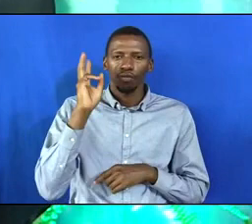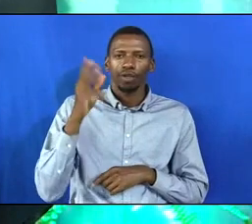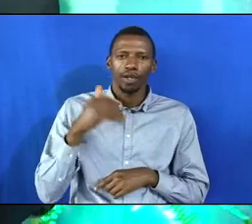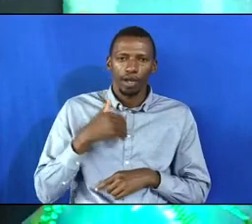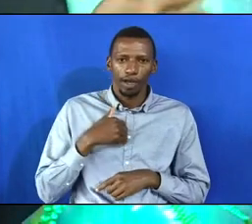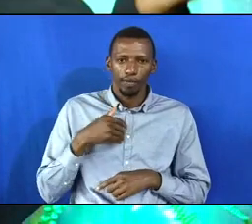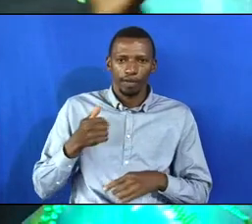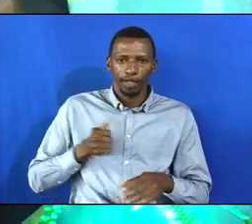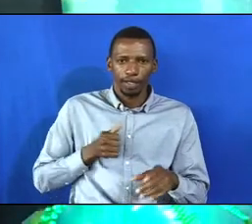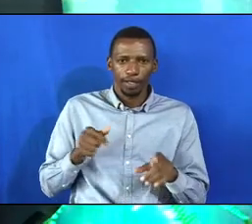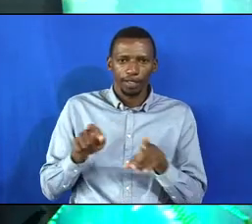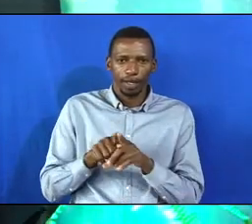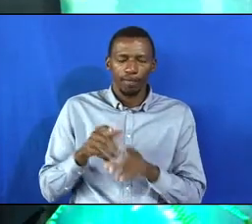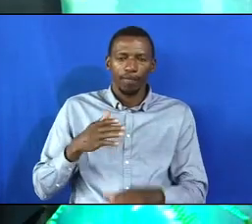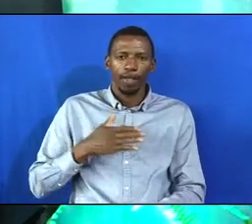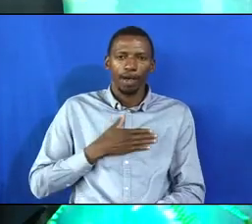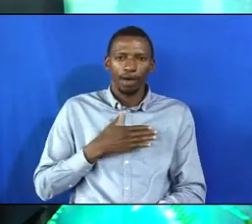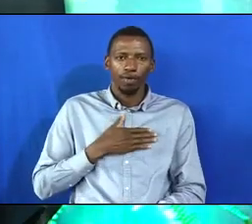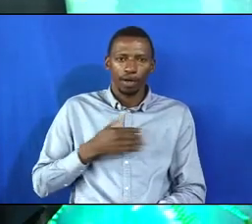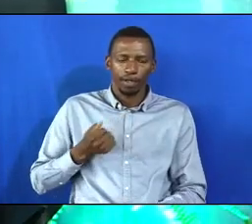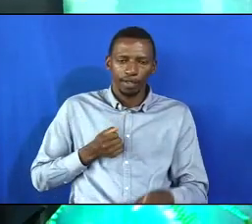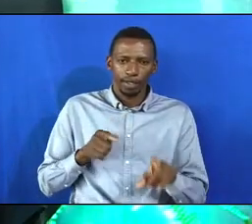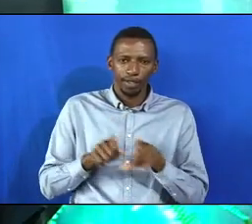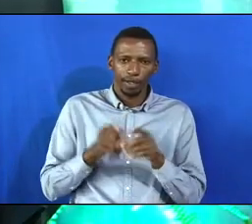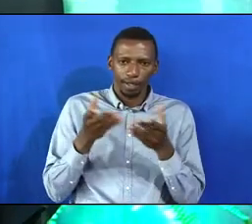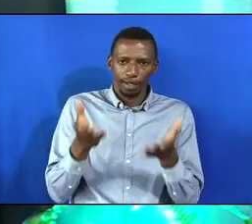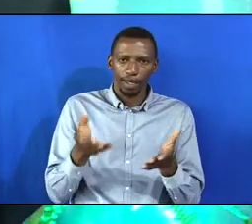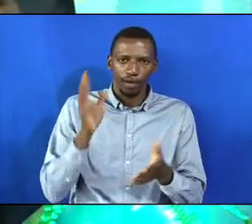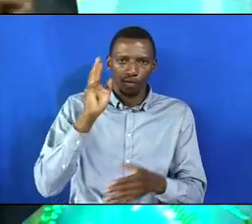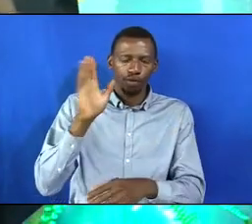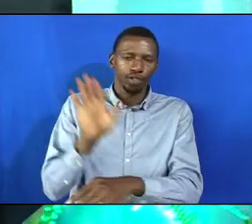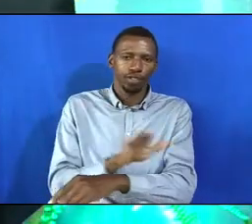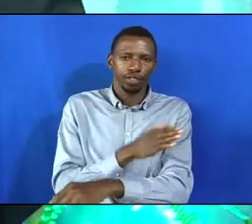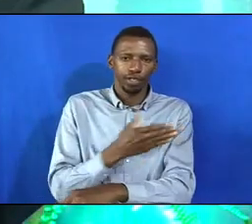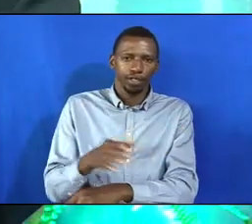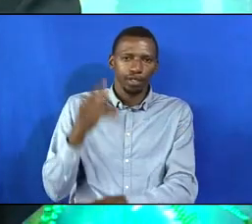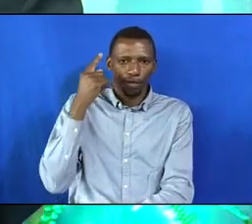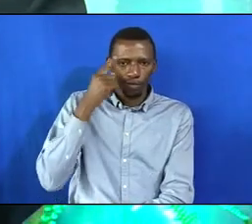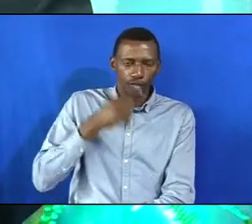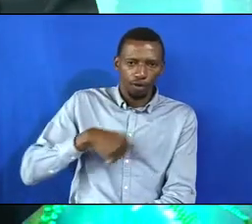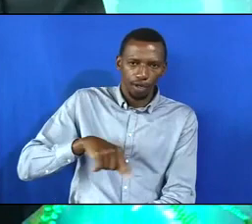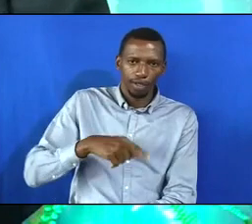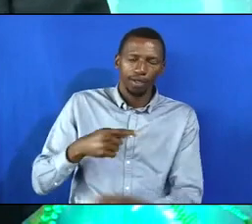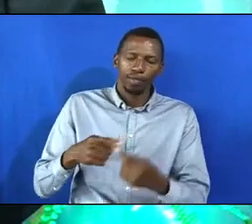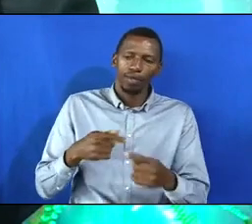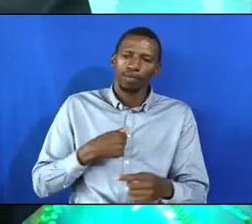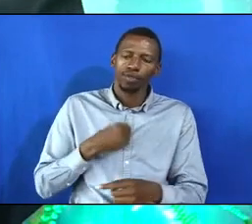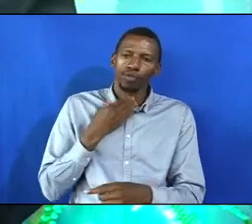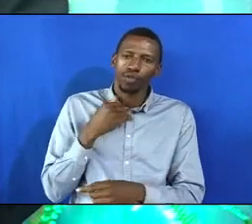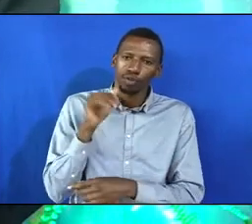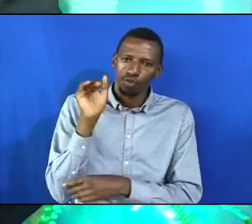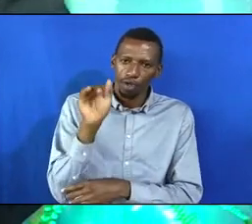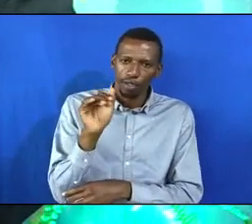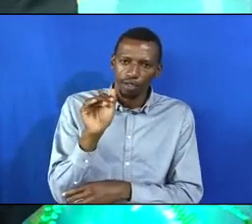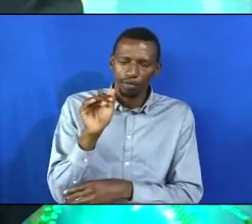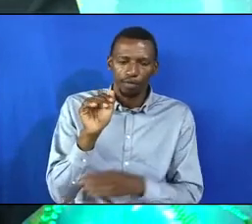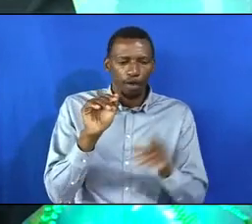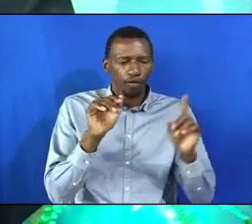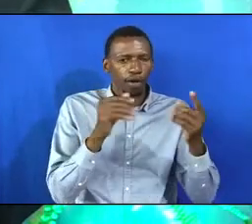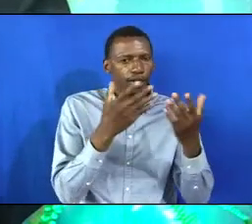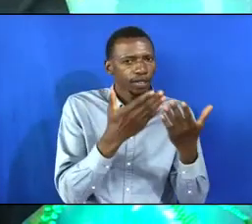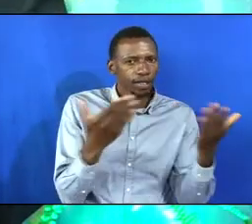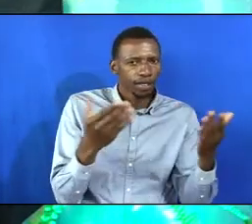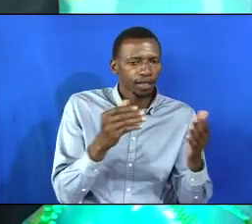sister. Our sister here will sing for us, but I want to ask that you pray for this. First item